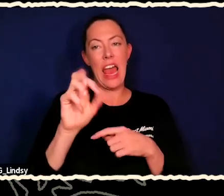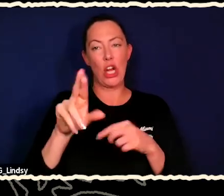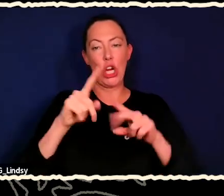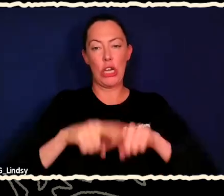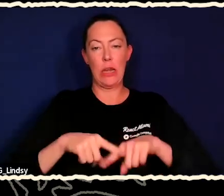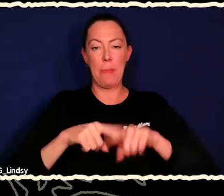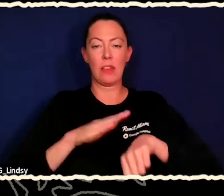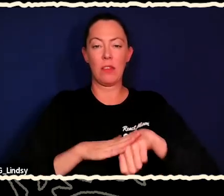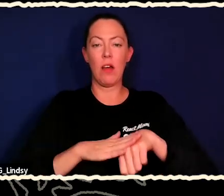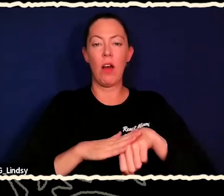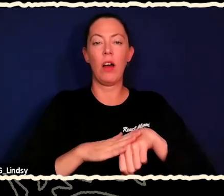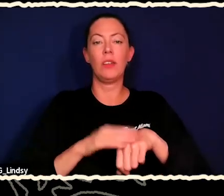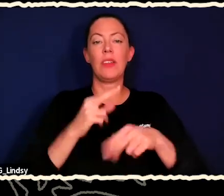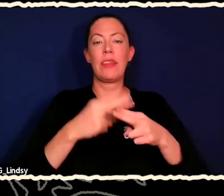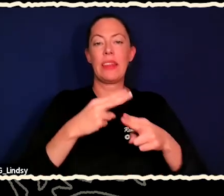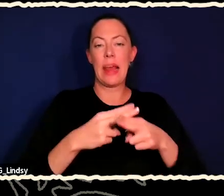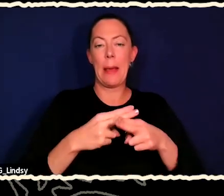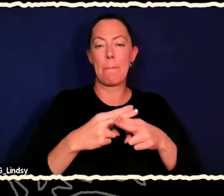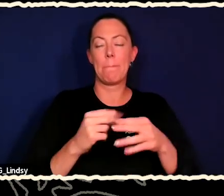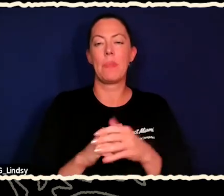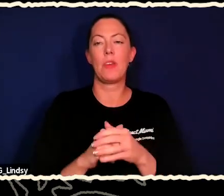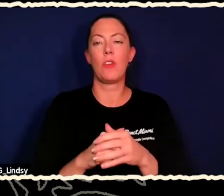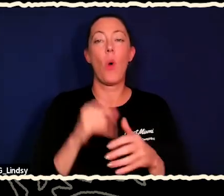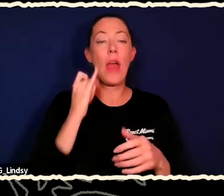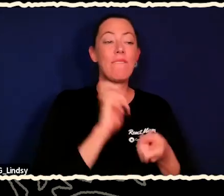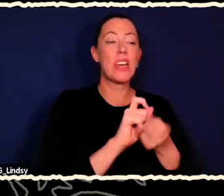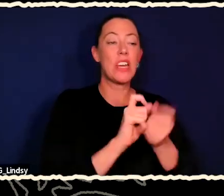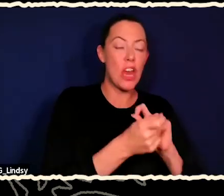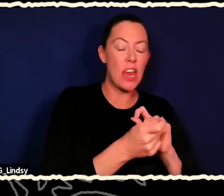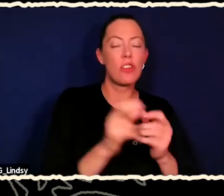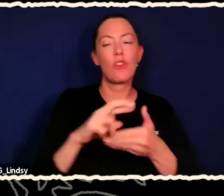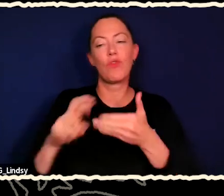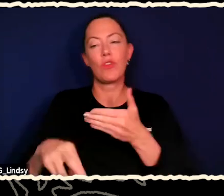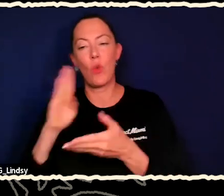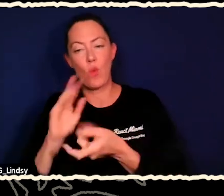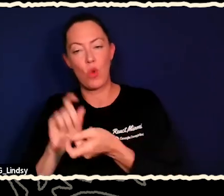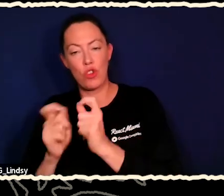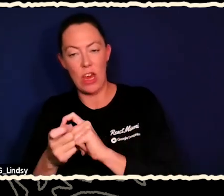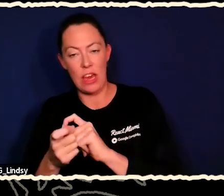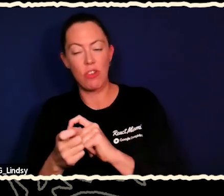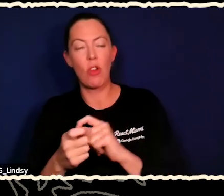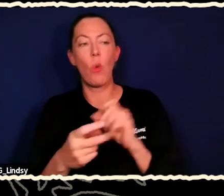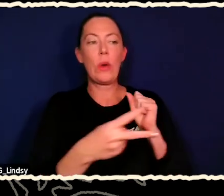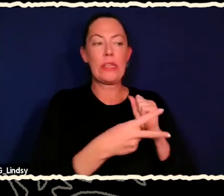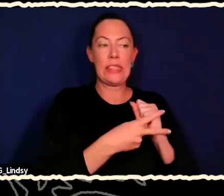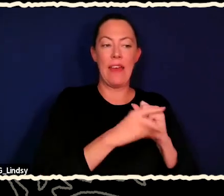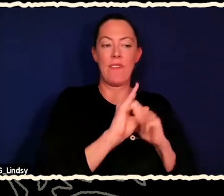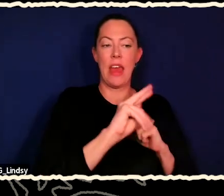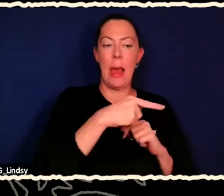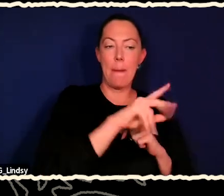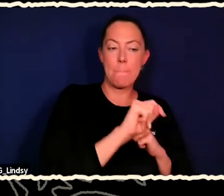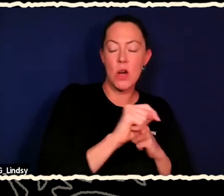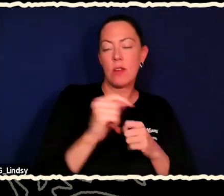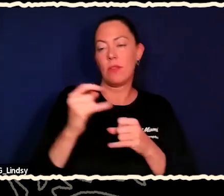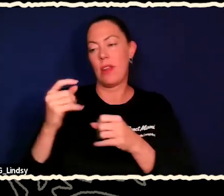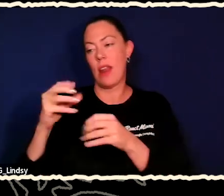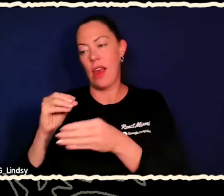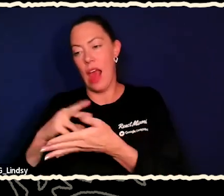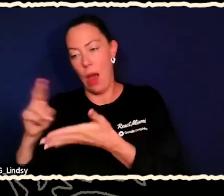it changed, we recalculate the JSX element, save the input and the output. Otherwise, we just reuse the last